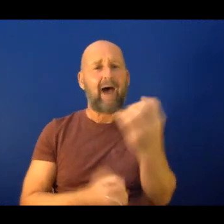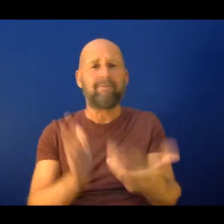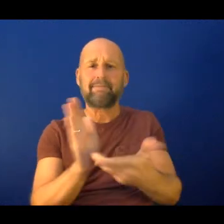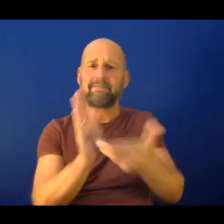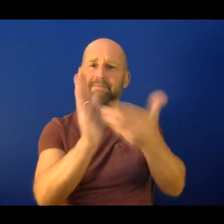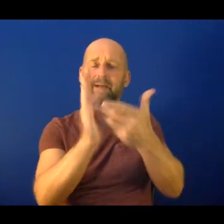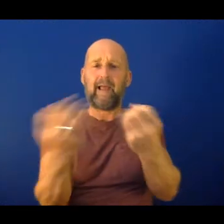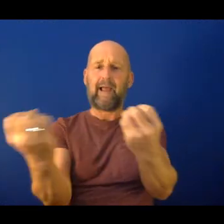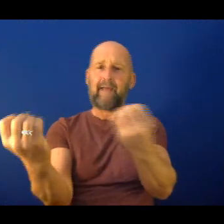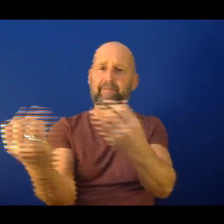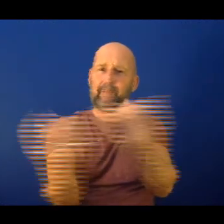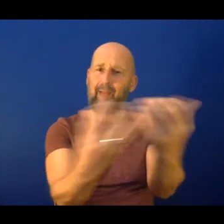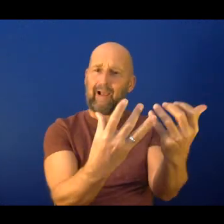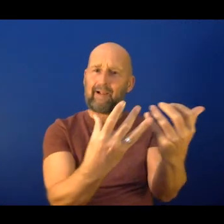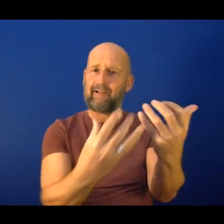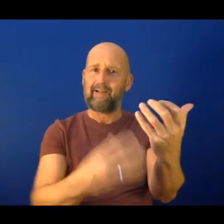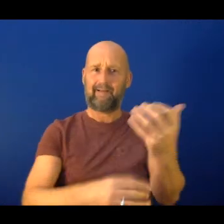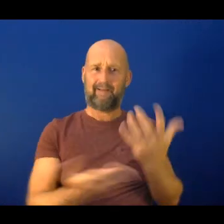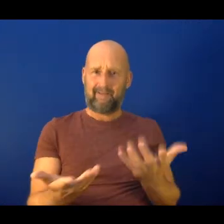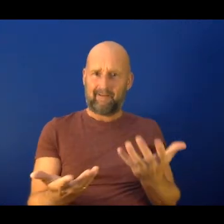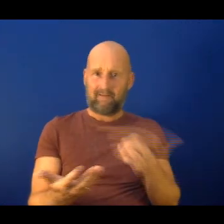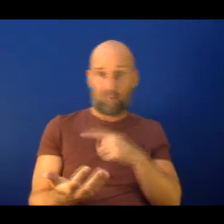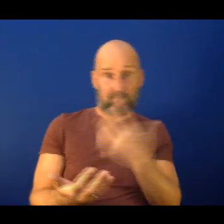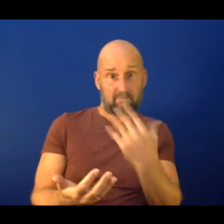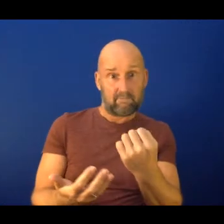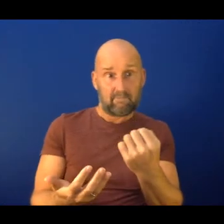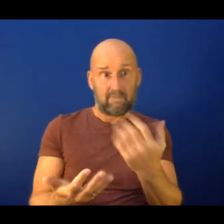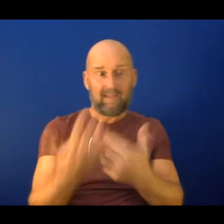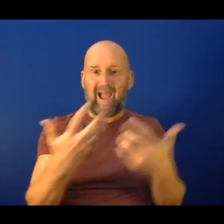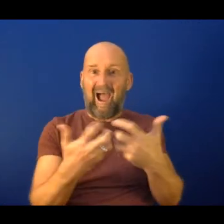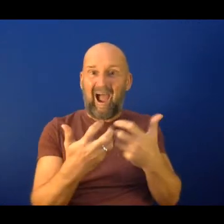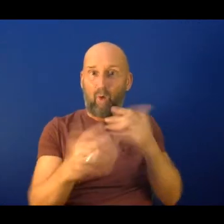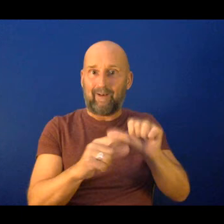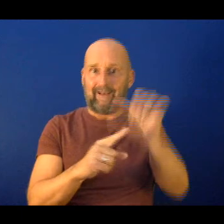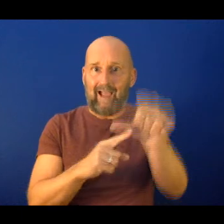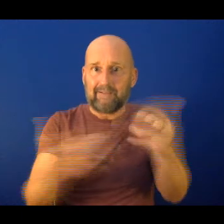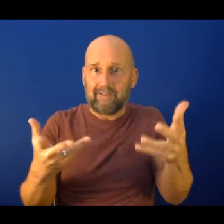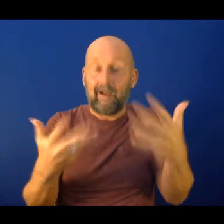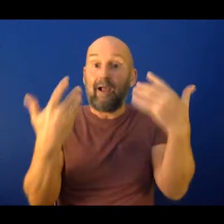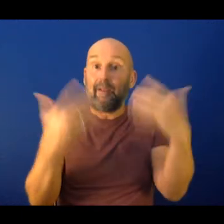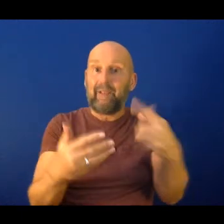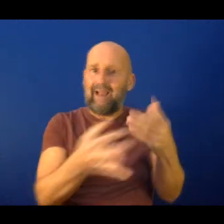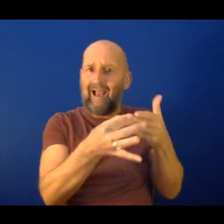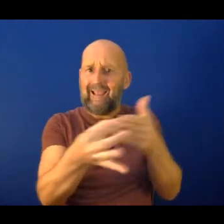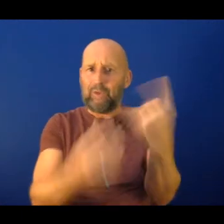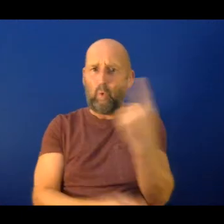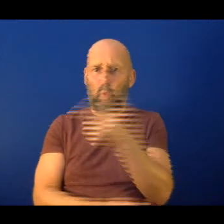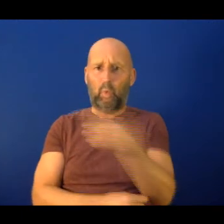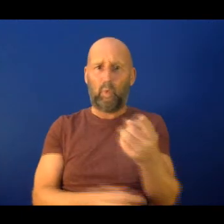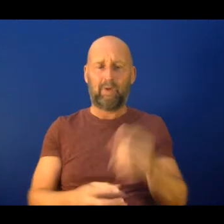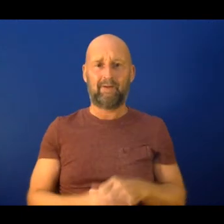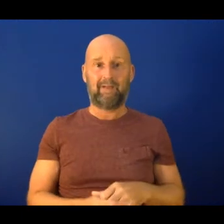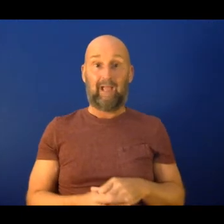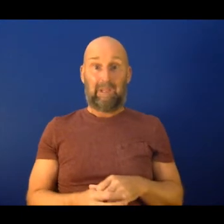else that we should feedback? Because I'm aware that the... how are we supposed to be doing this, guys? Is anybody supposed to be leading?